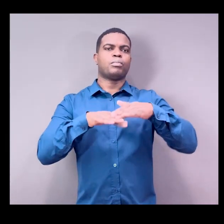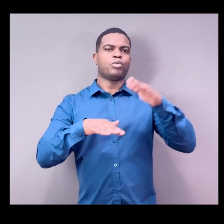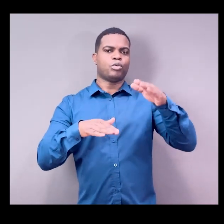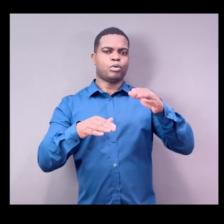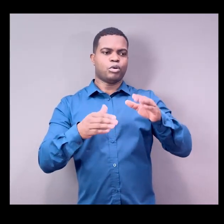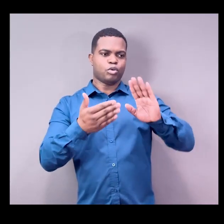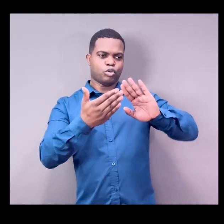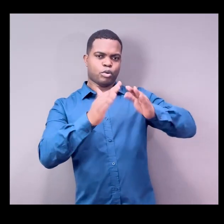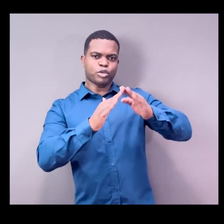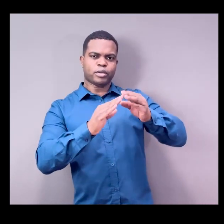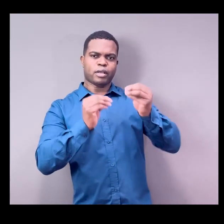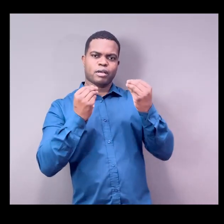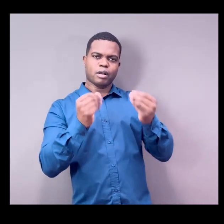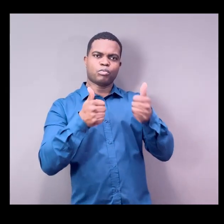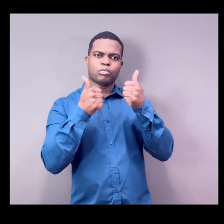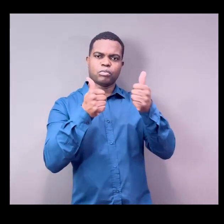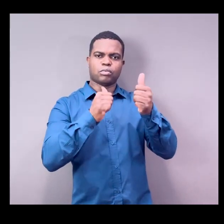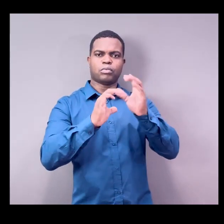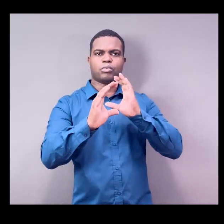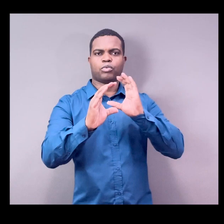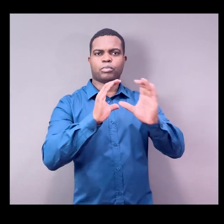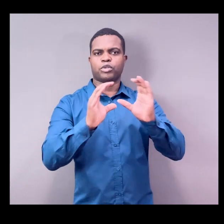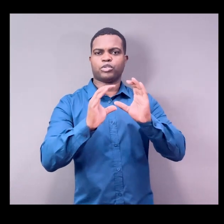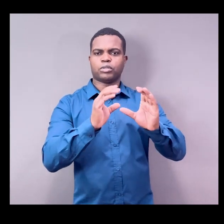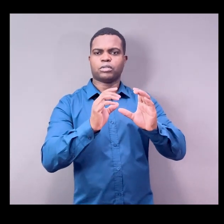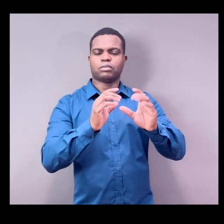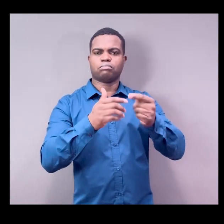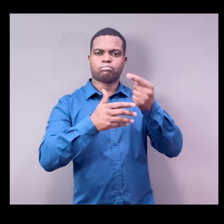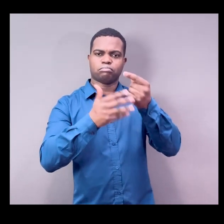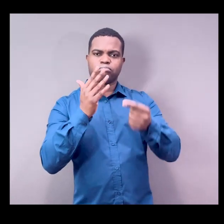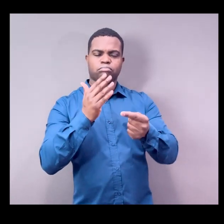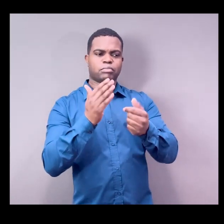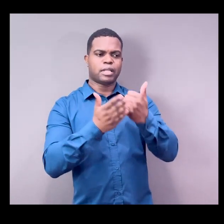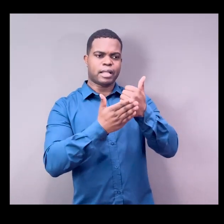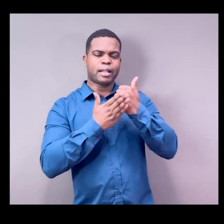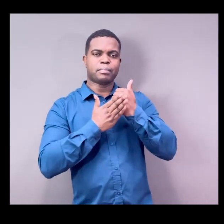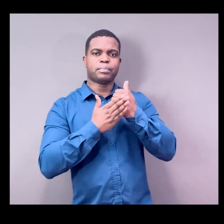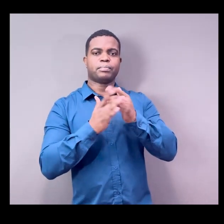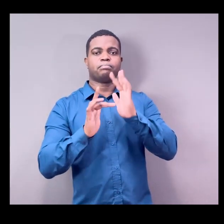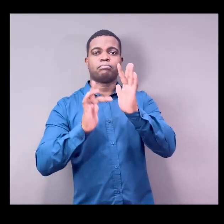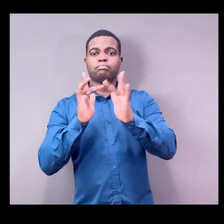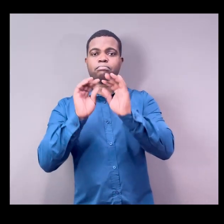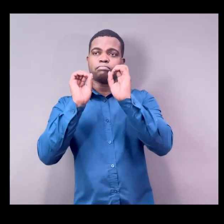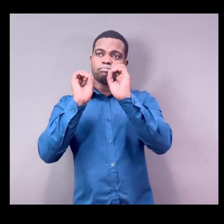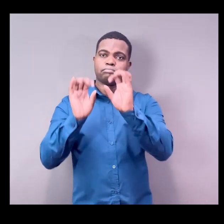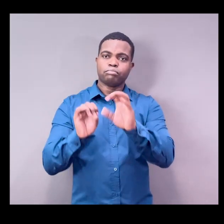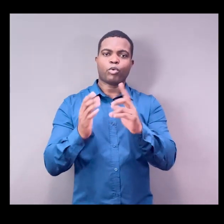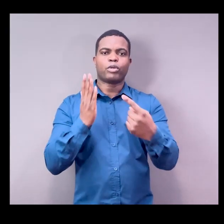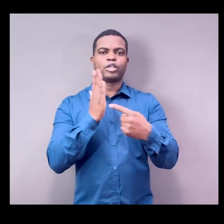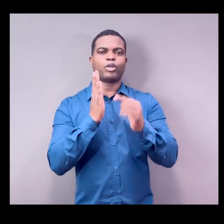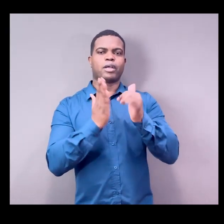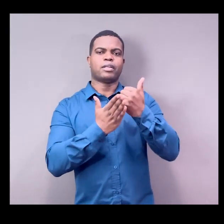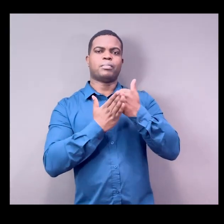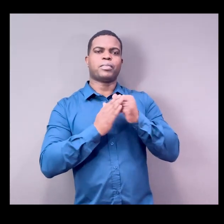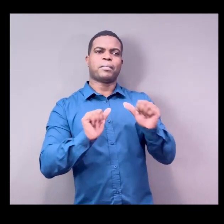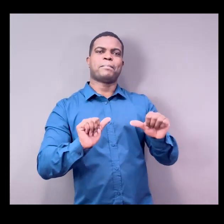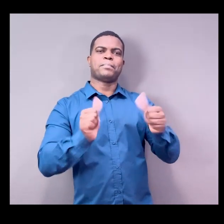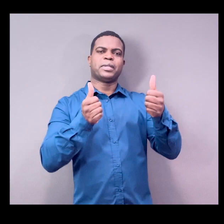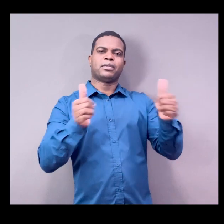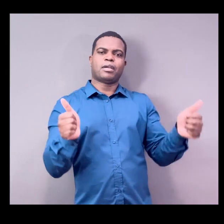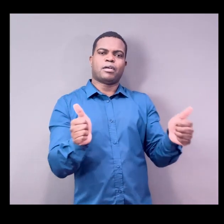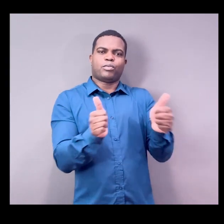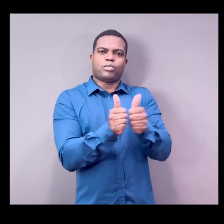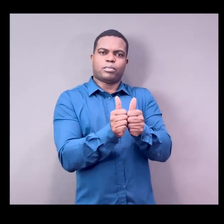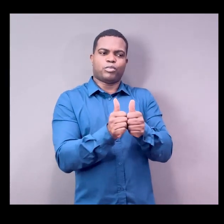the community, effective communications techniques, utilizing social media and technology for engagement,